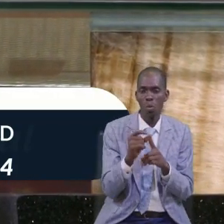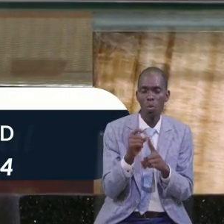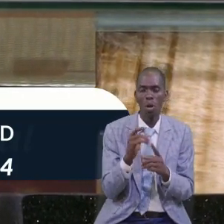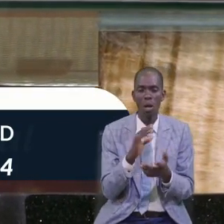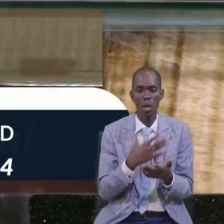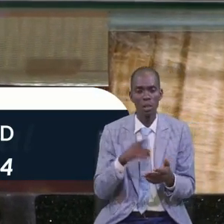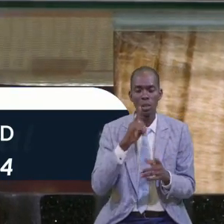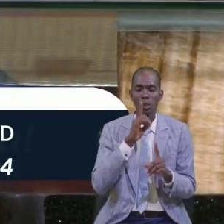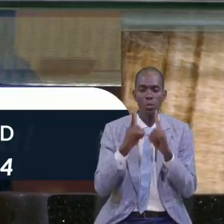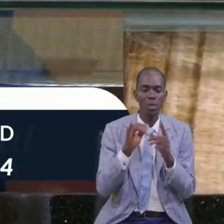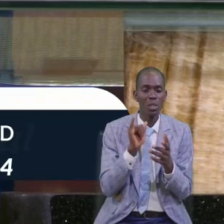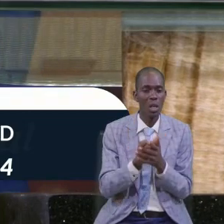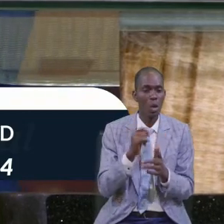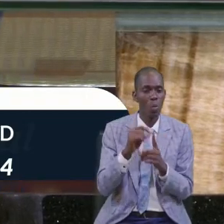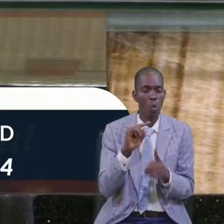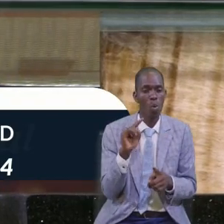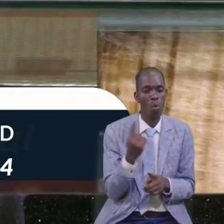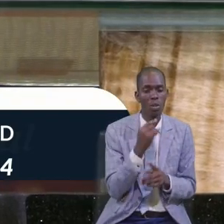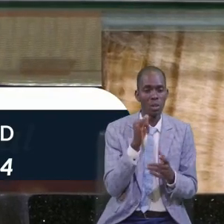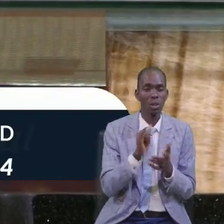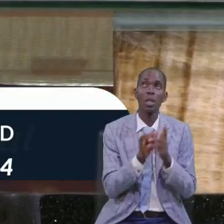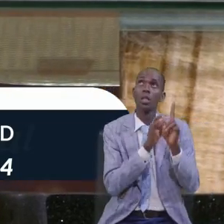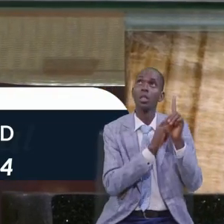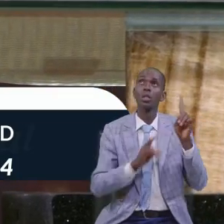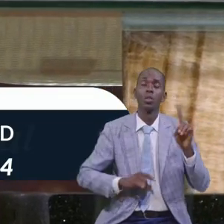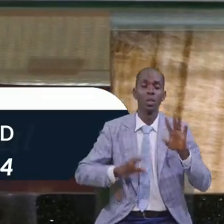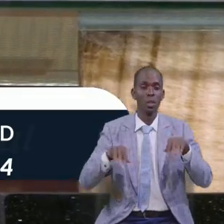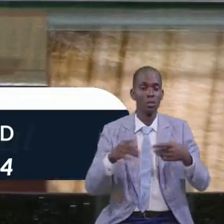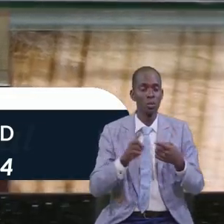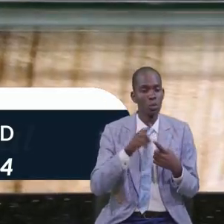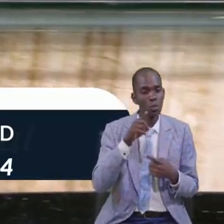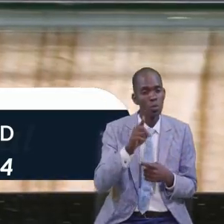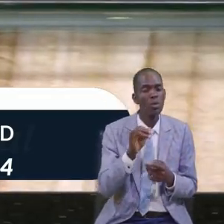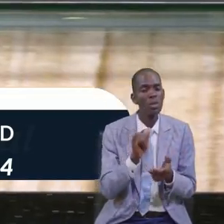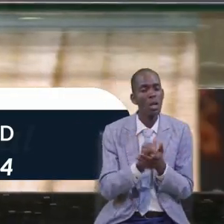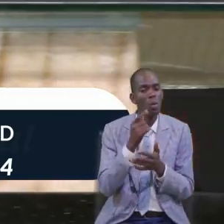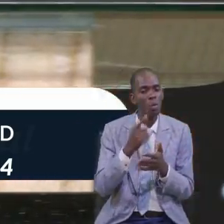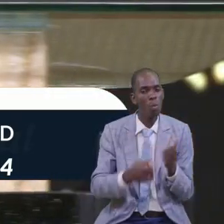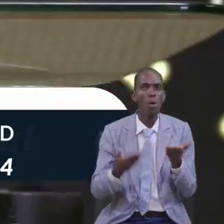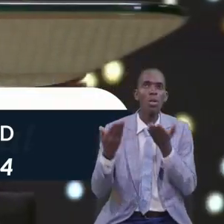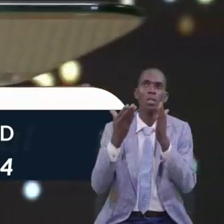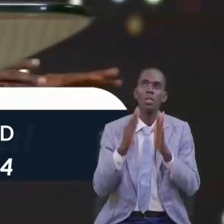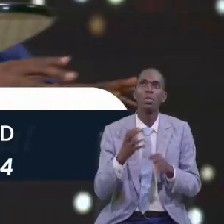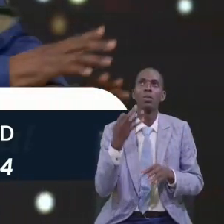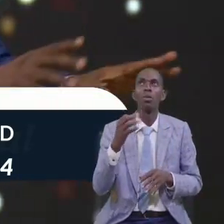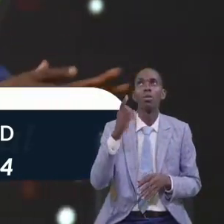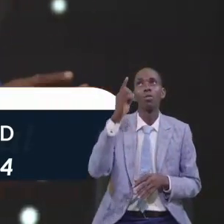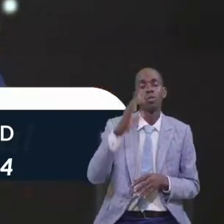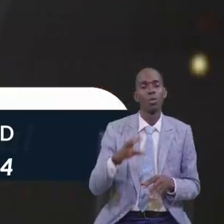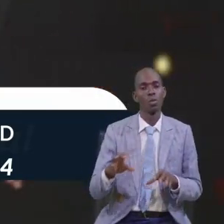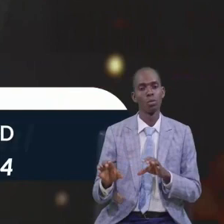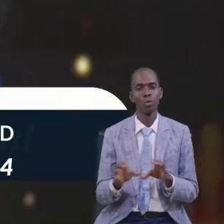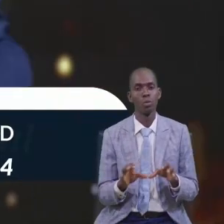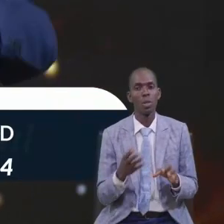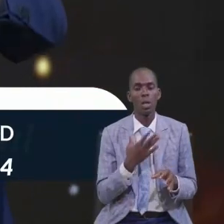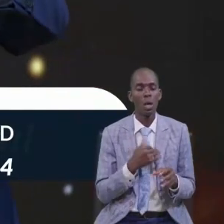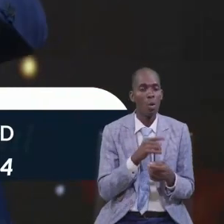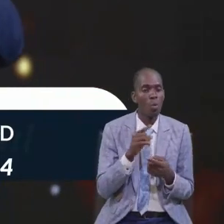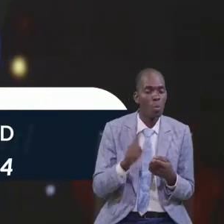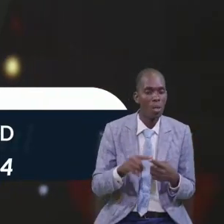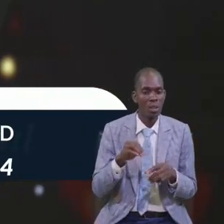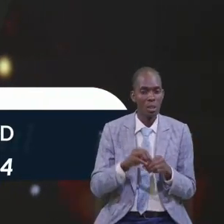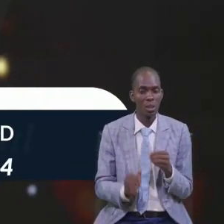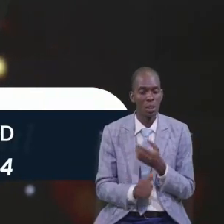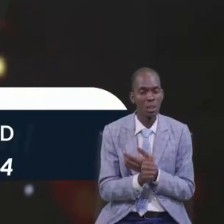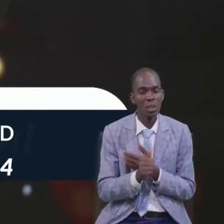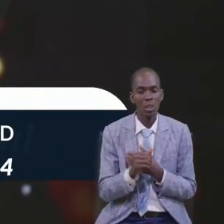word that the Lord had given him. That's what the servants of God do. And even when in danger and when in difficulty, he